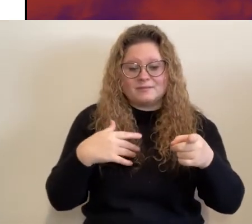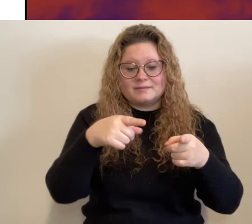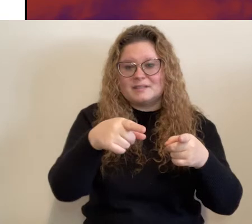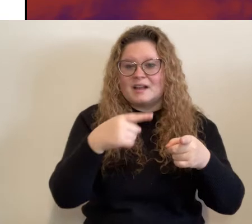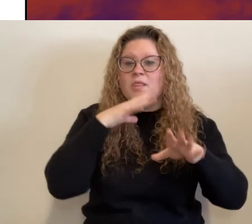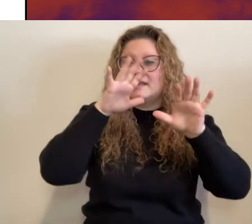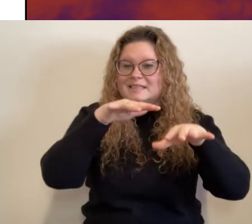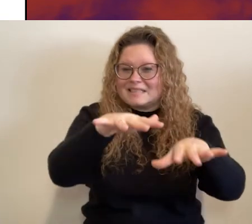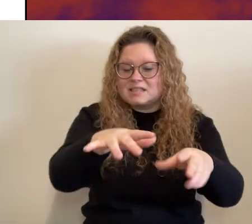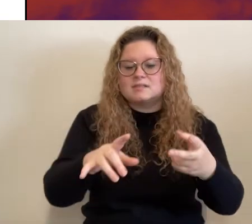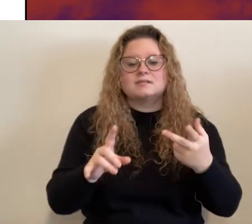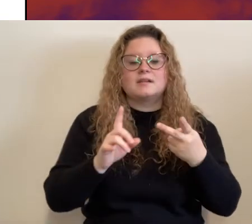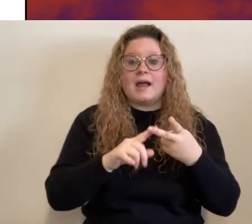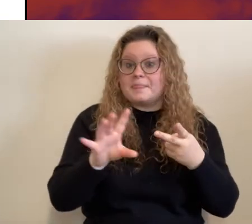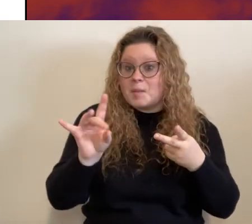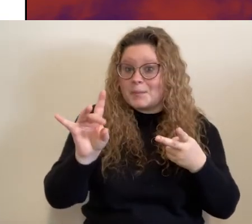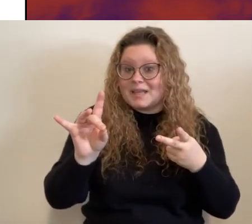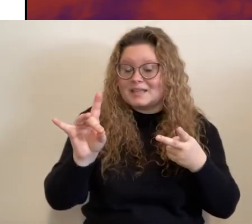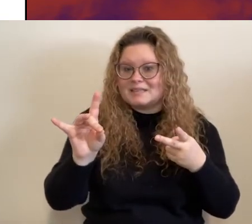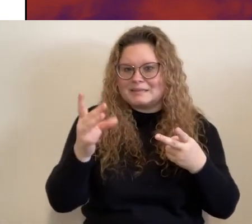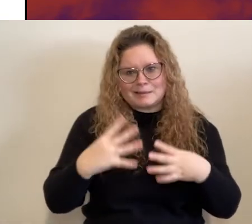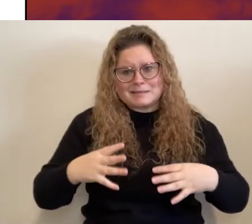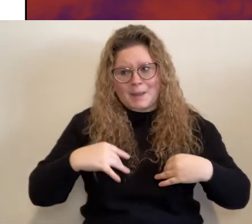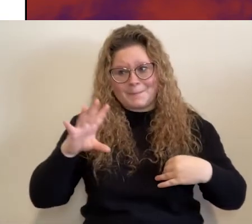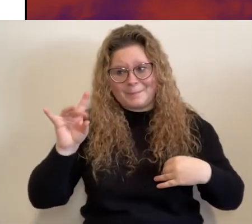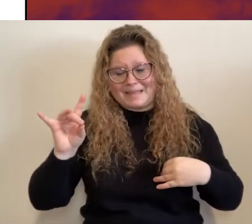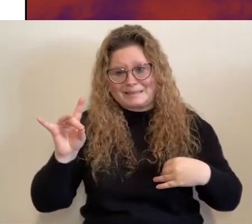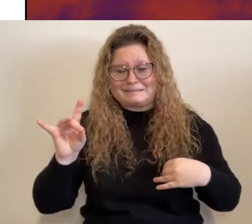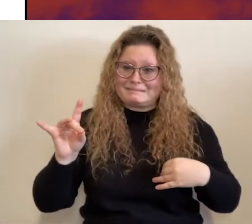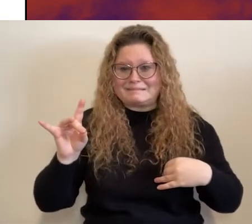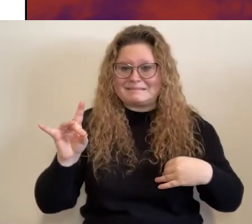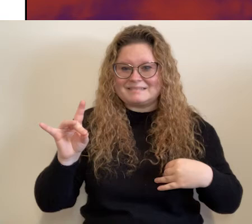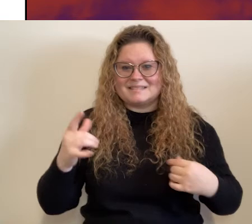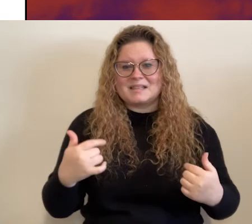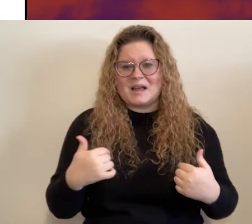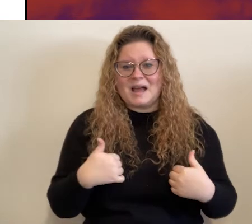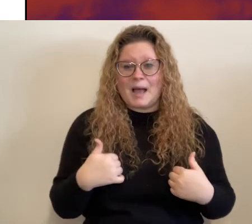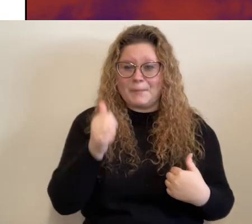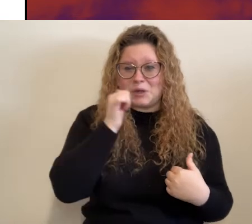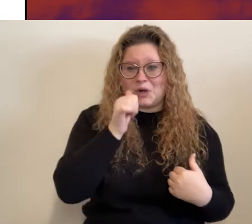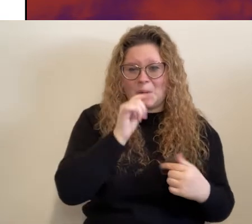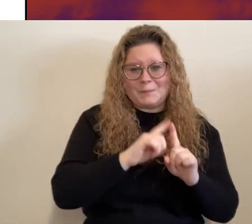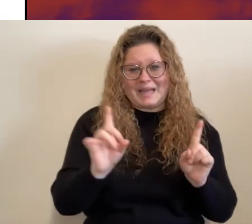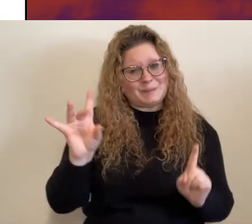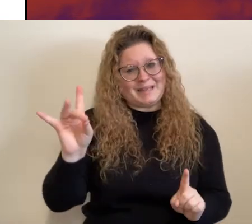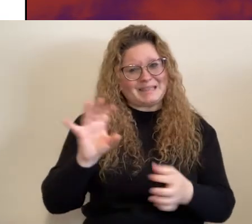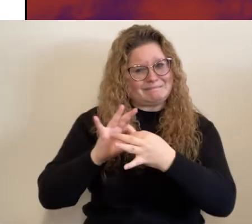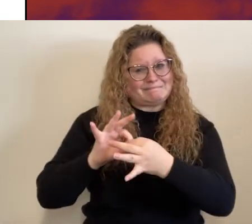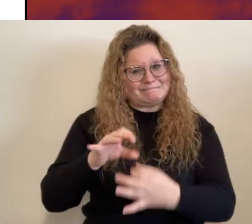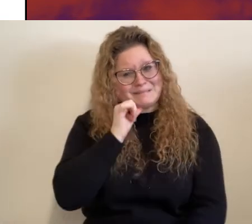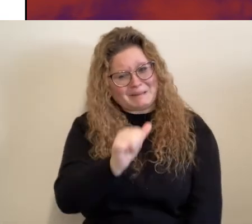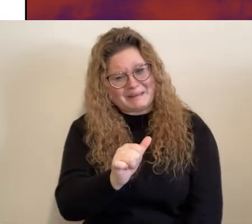it was a spiritual experience to accept the pink, because I've always been like, it's gonna be a no for me, but then we came out the